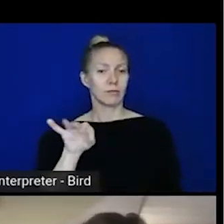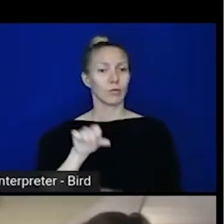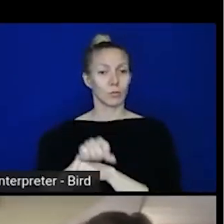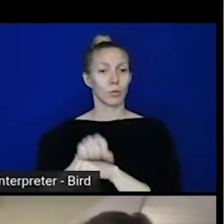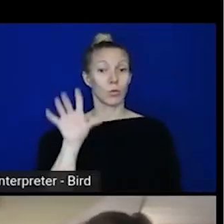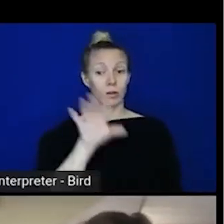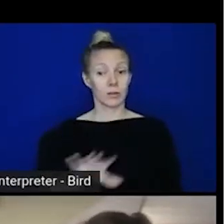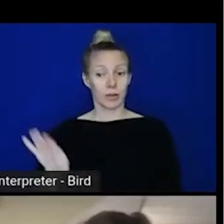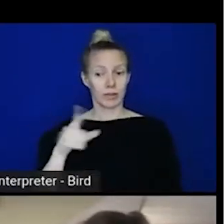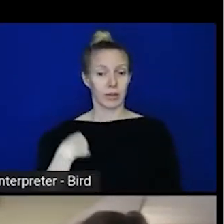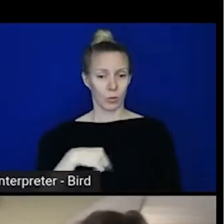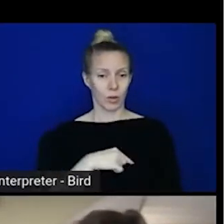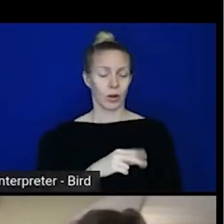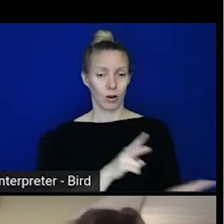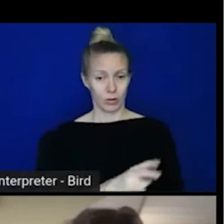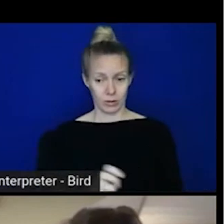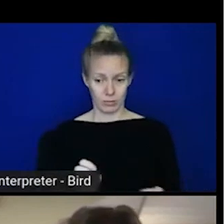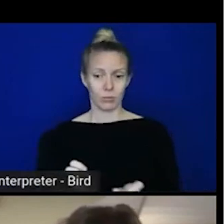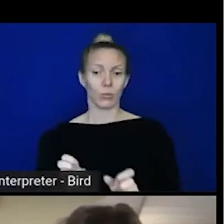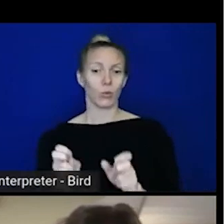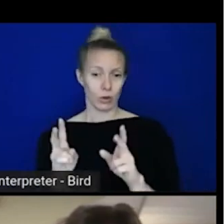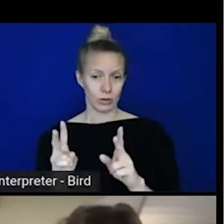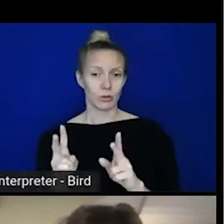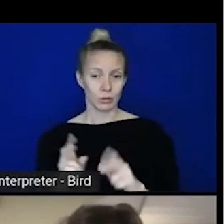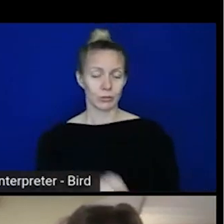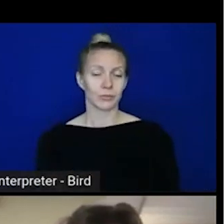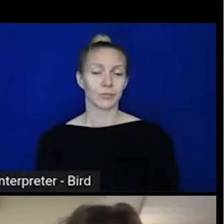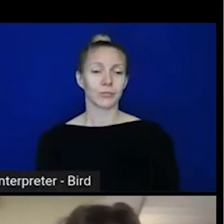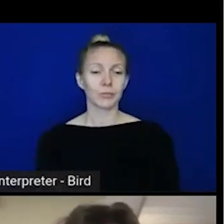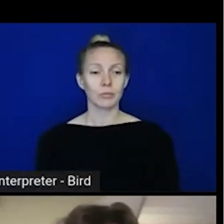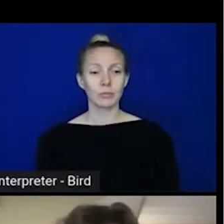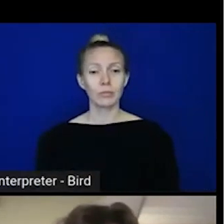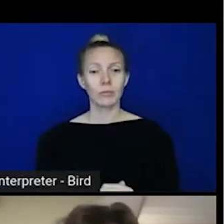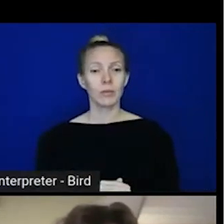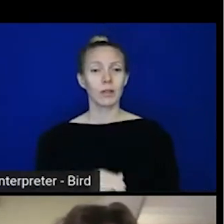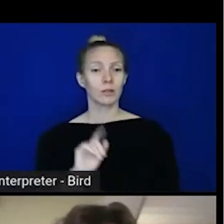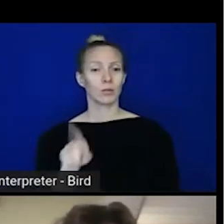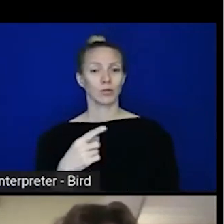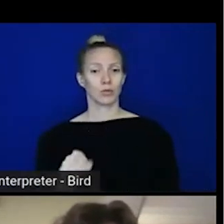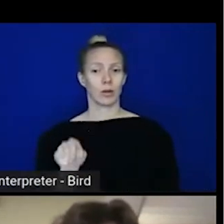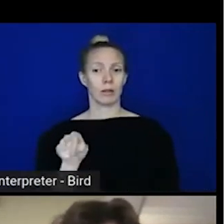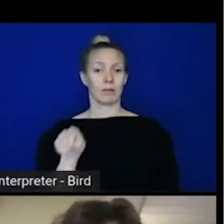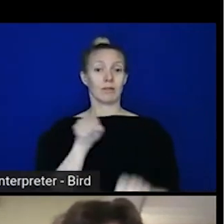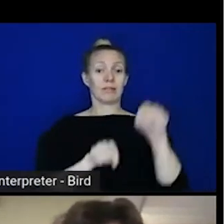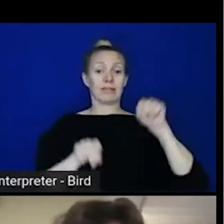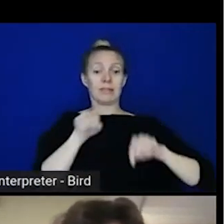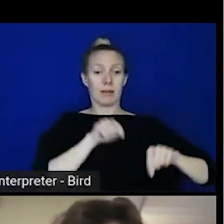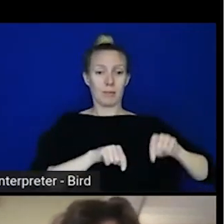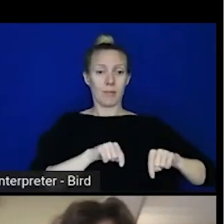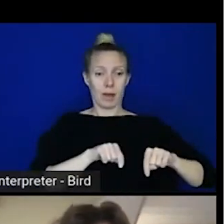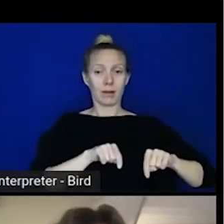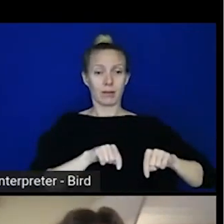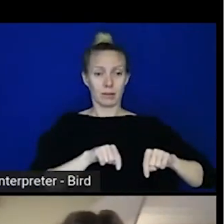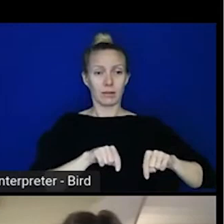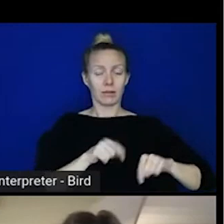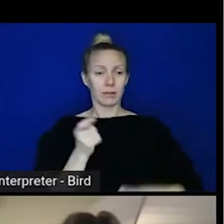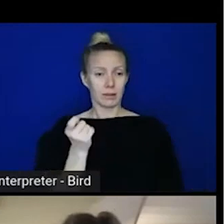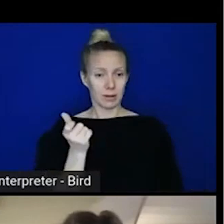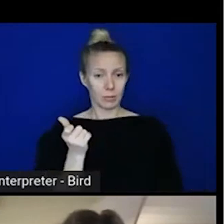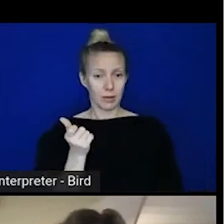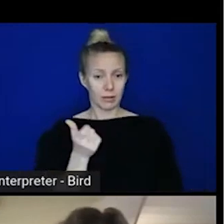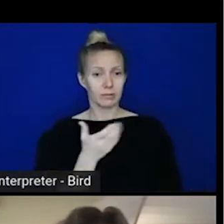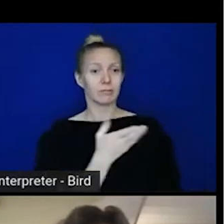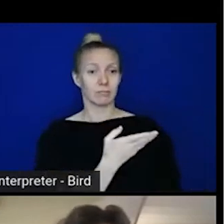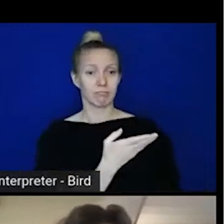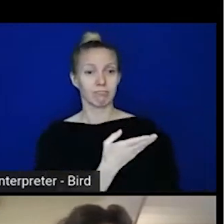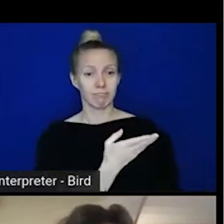to. So just to step back a little bit, this is what the